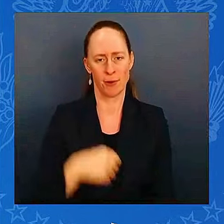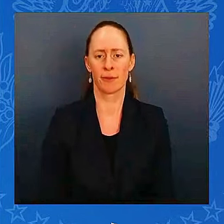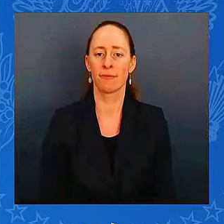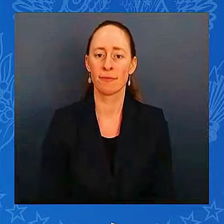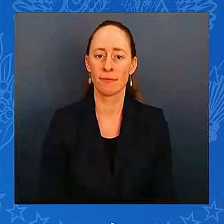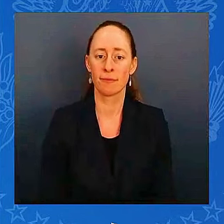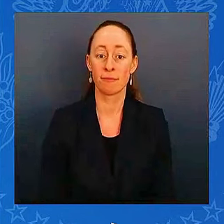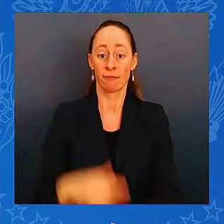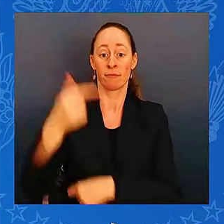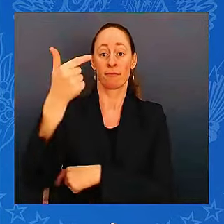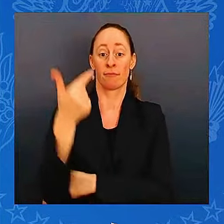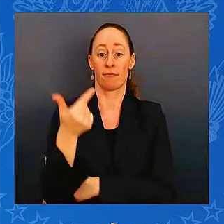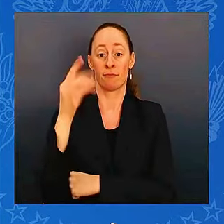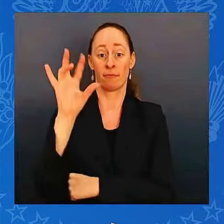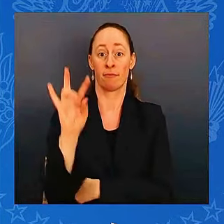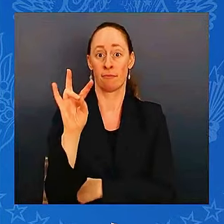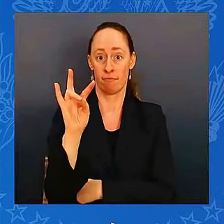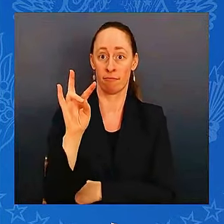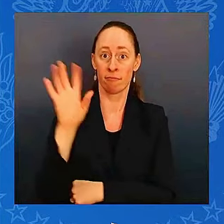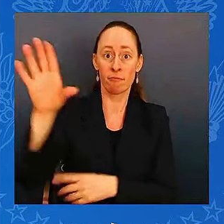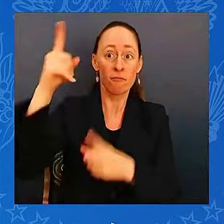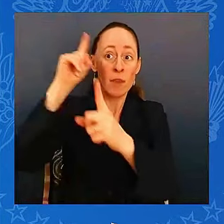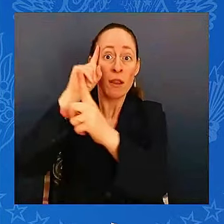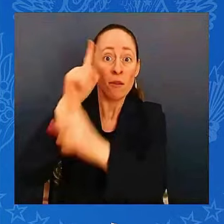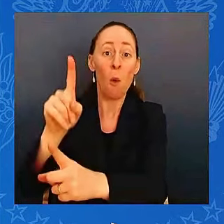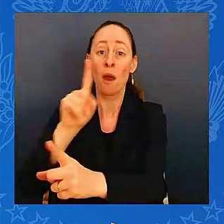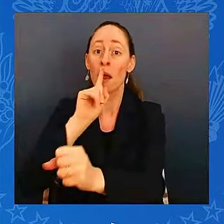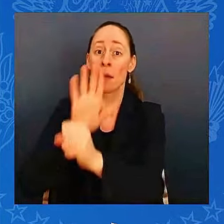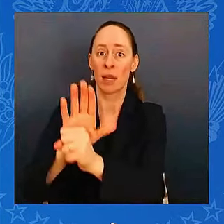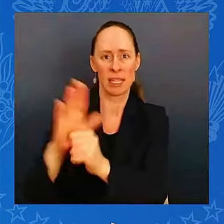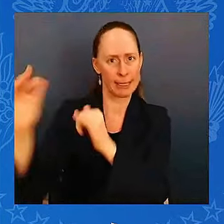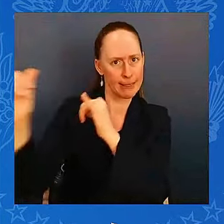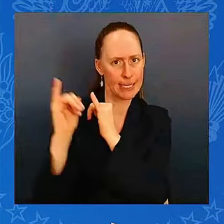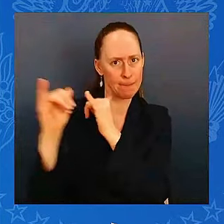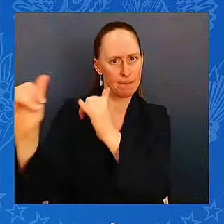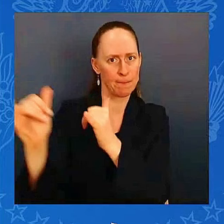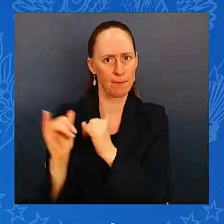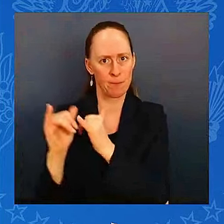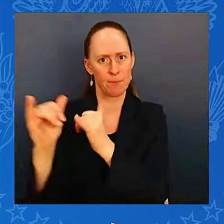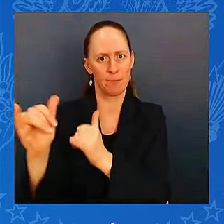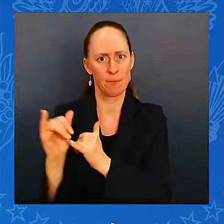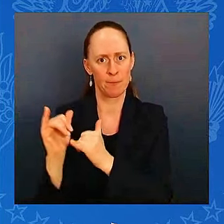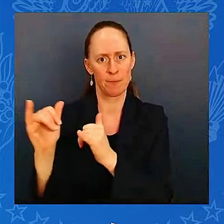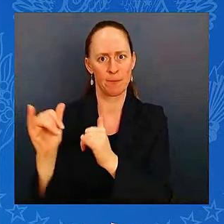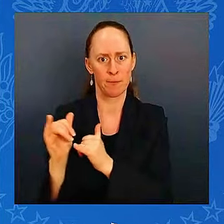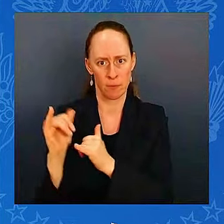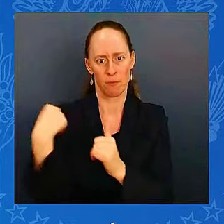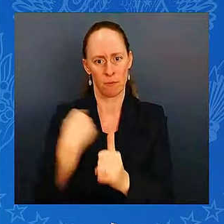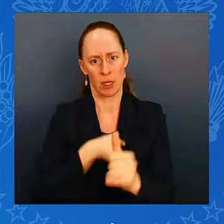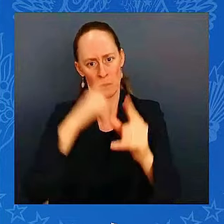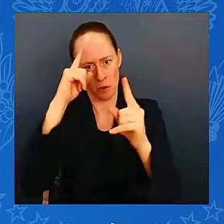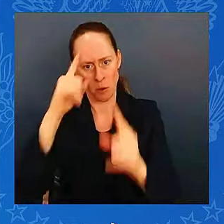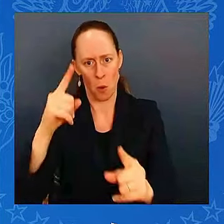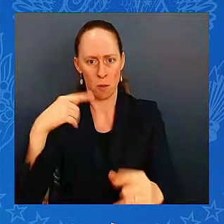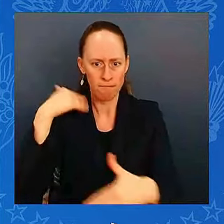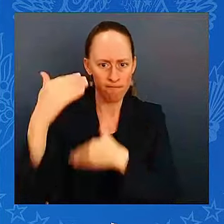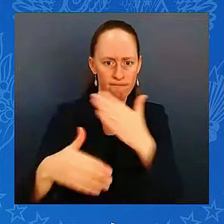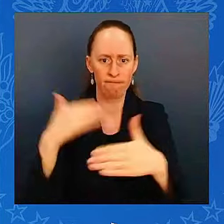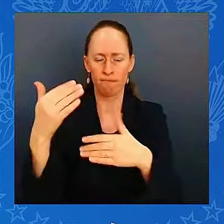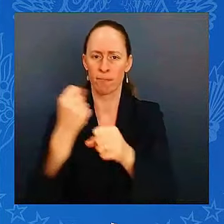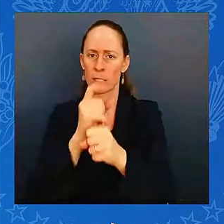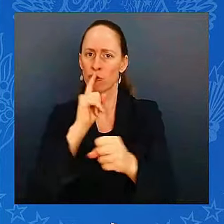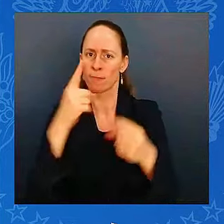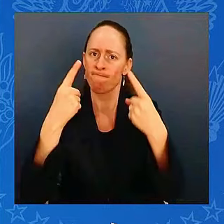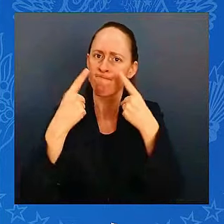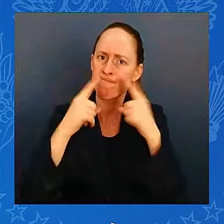We adopted a joint declaration reaffirming our willingness to strengthen international efforts to crack down